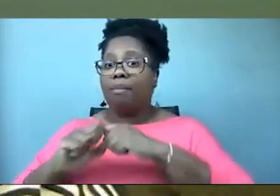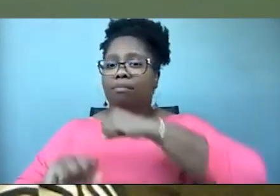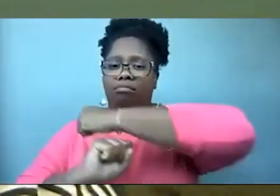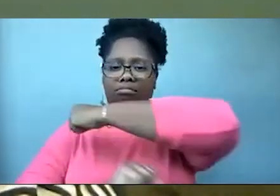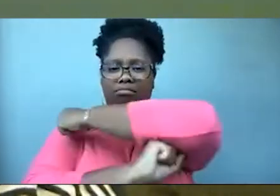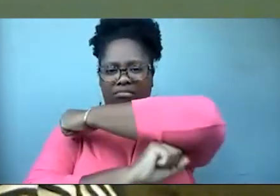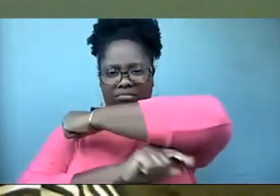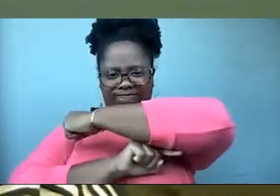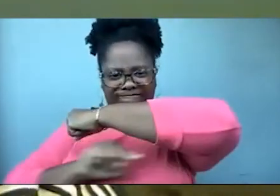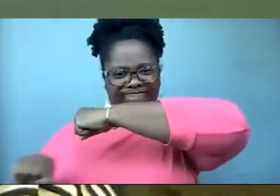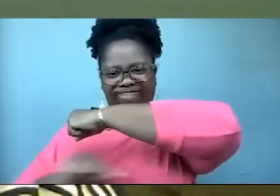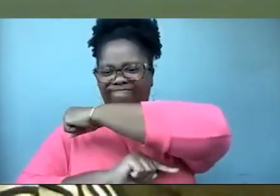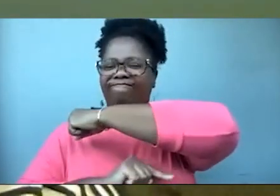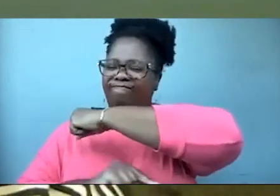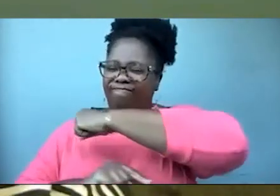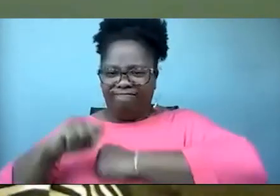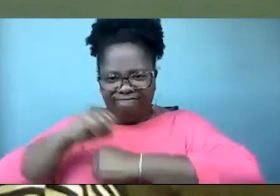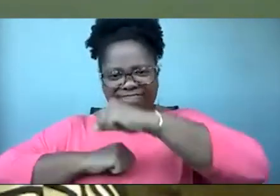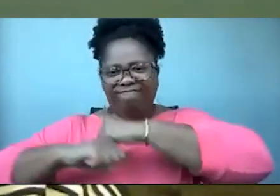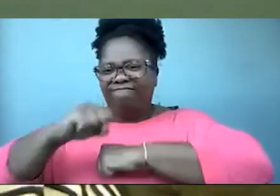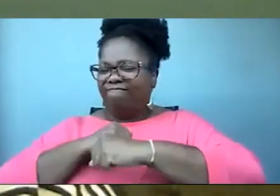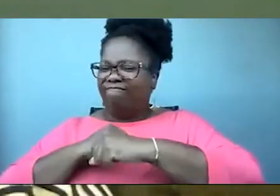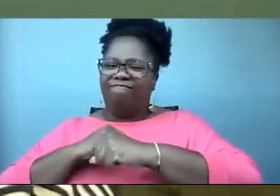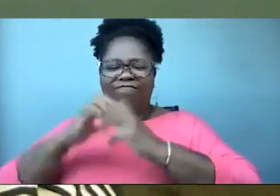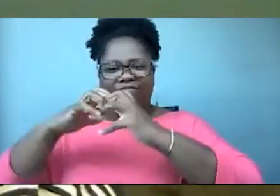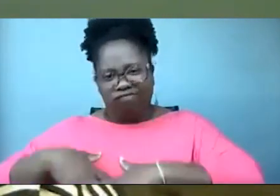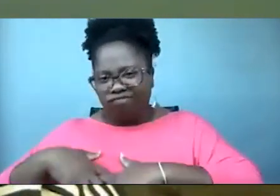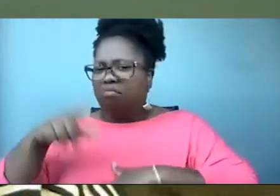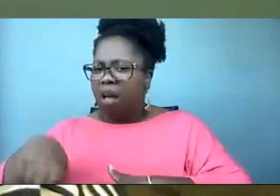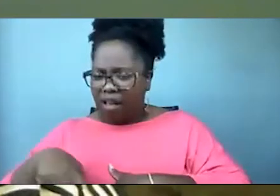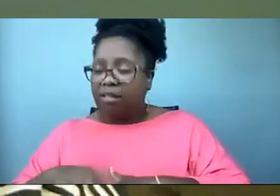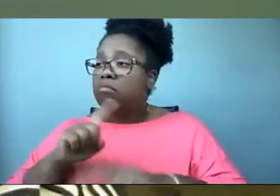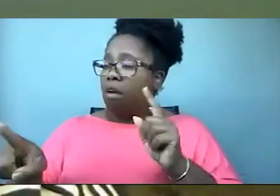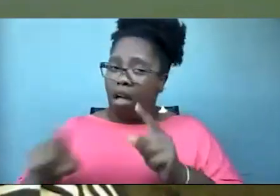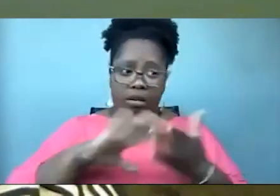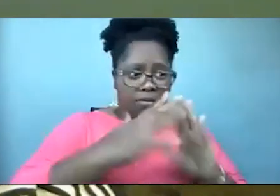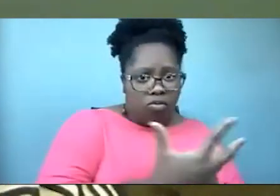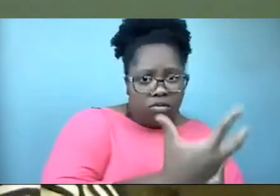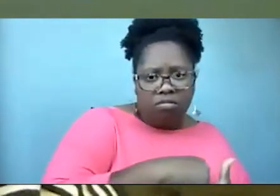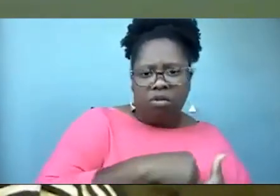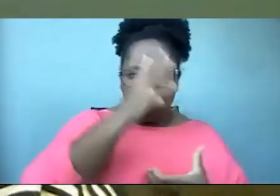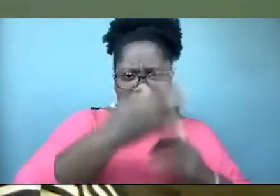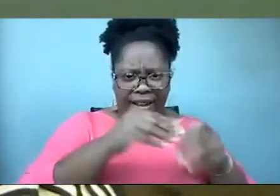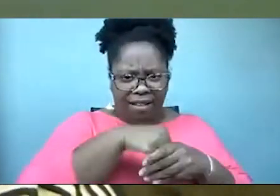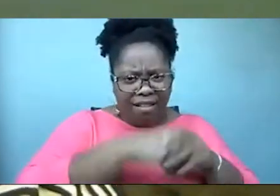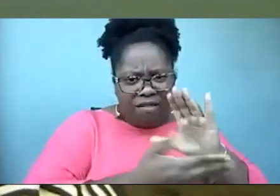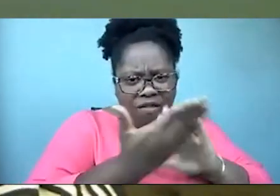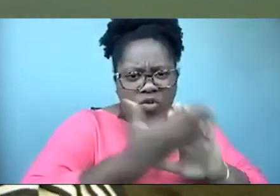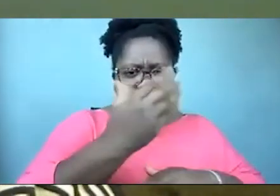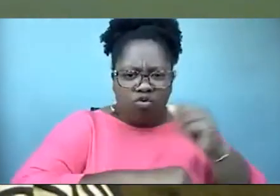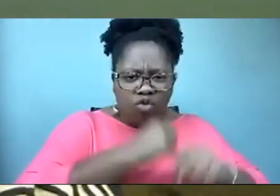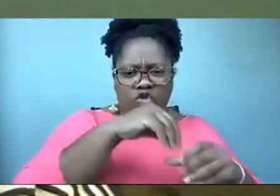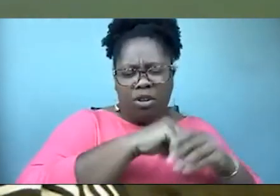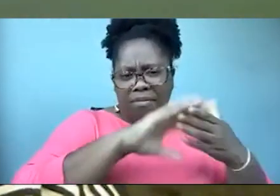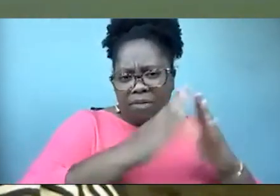and creating infrastructure within communities so that people can also organize themselves and figure out how they'd